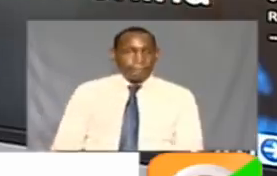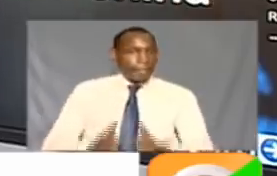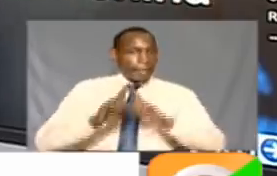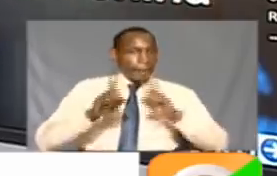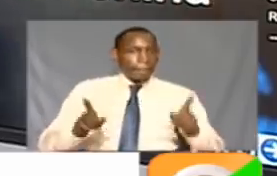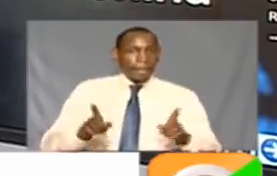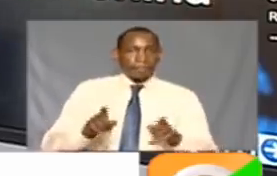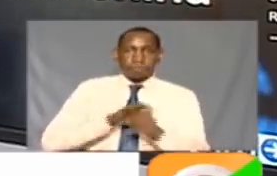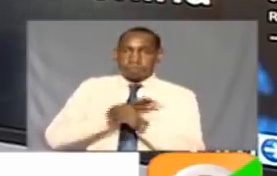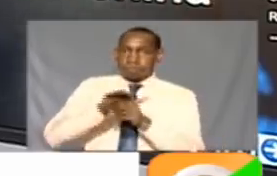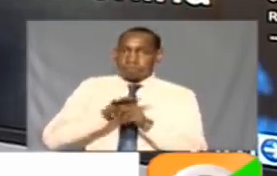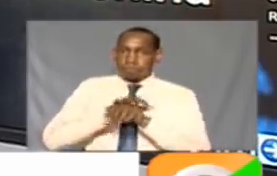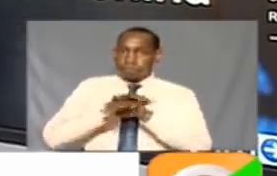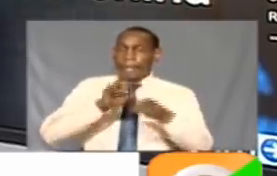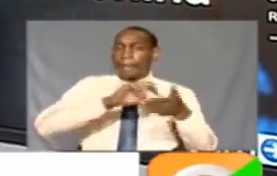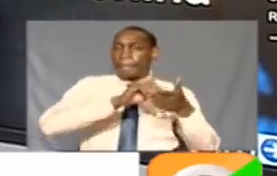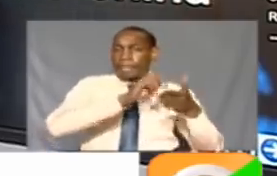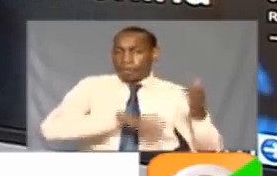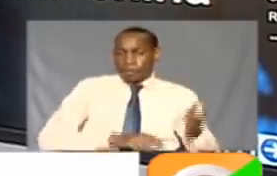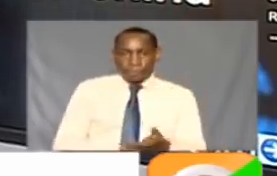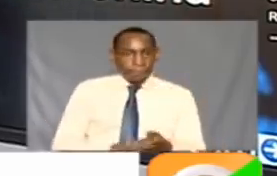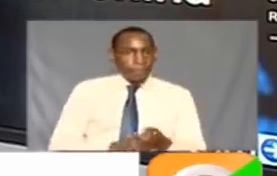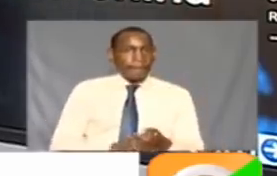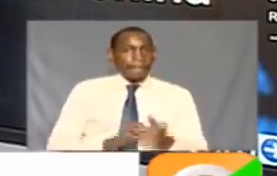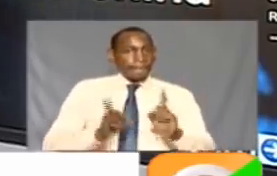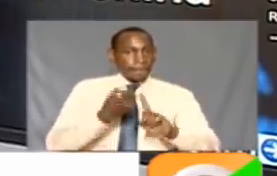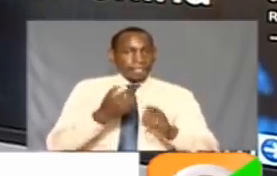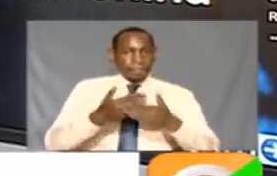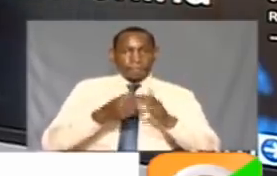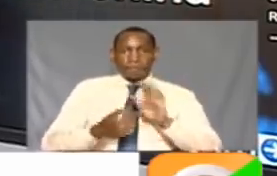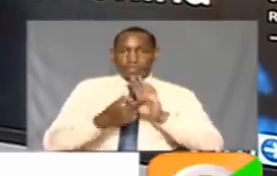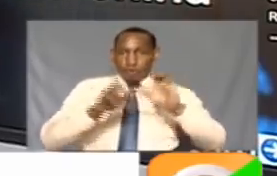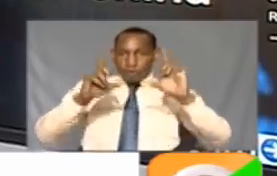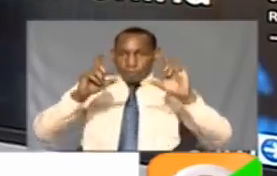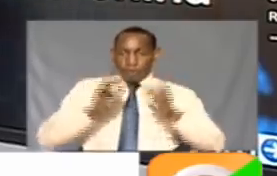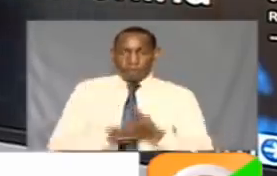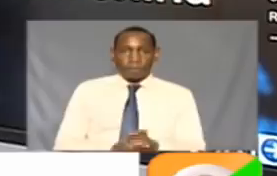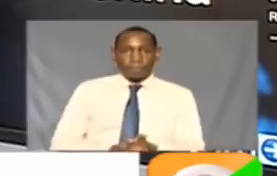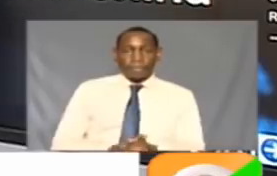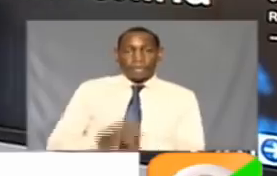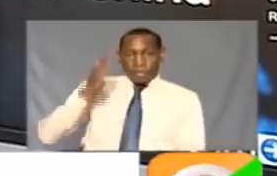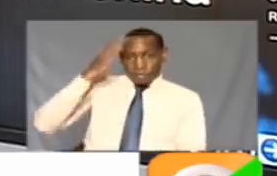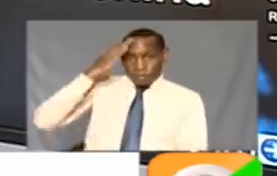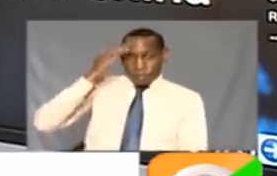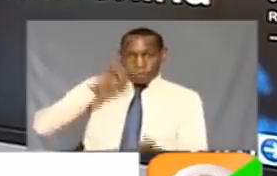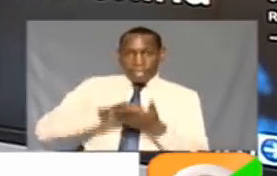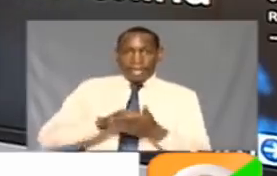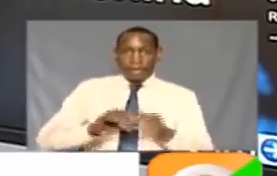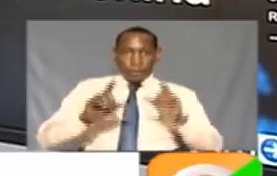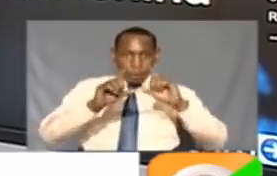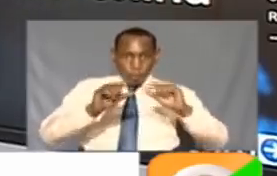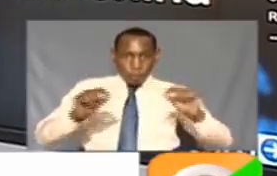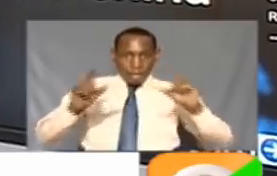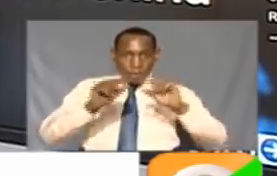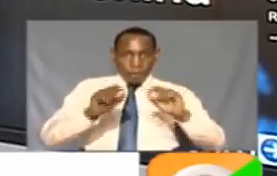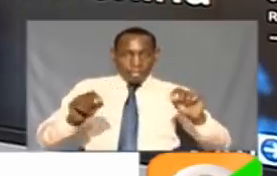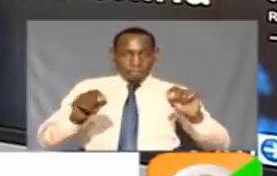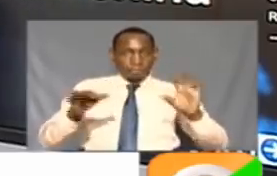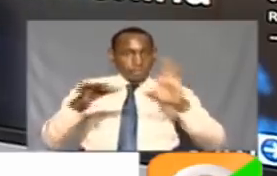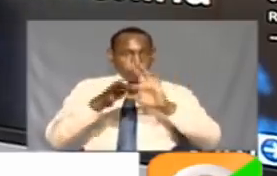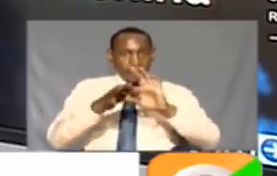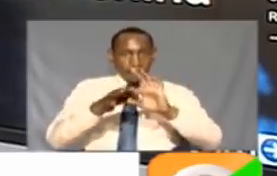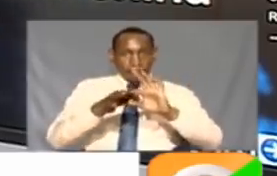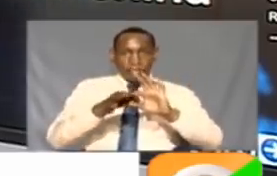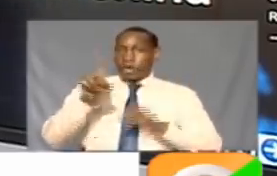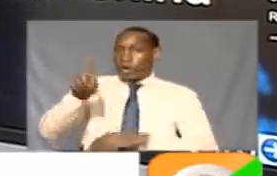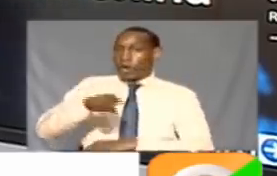this coronavirus? Now, first of all, before I show you this image, let's note one thing. It is one word. That's not a typo. I